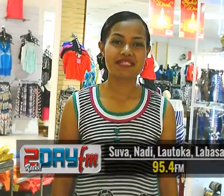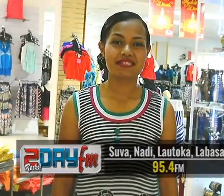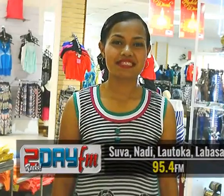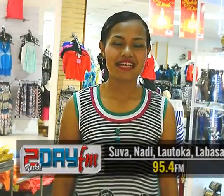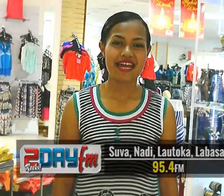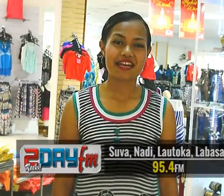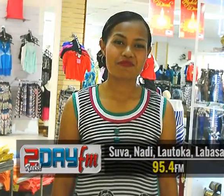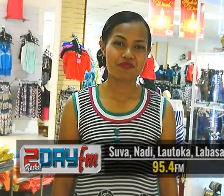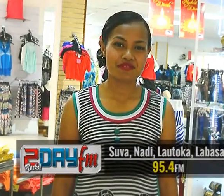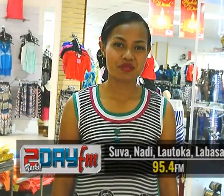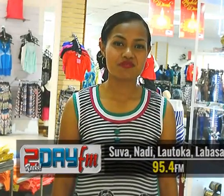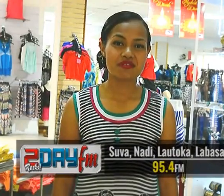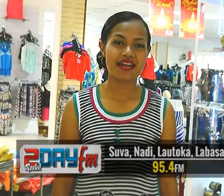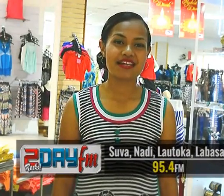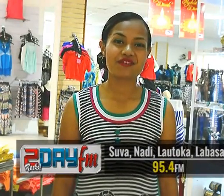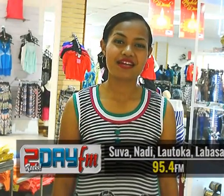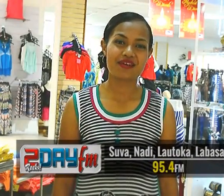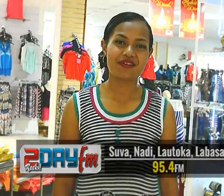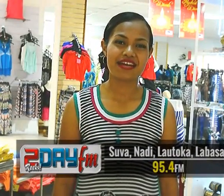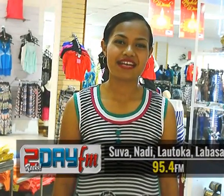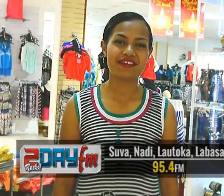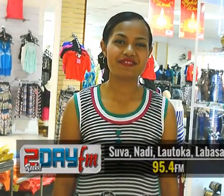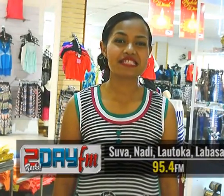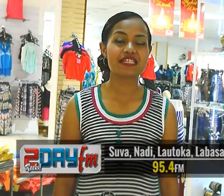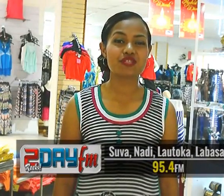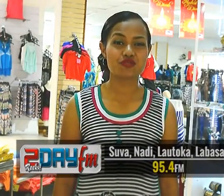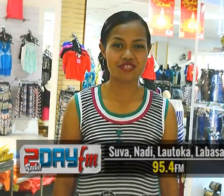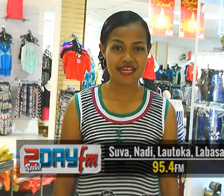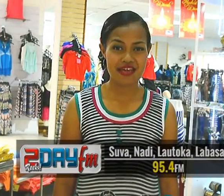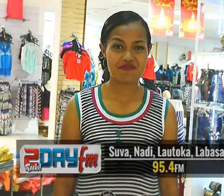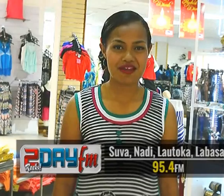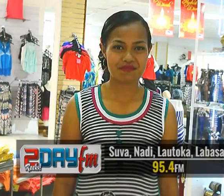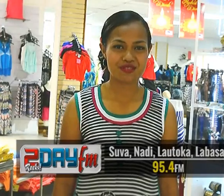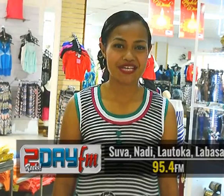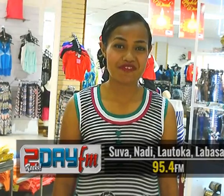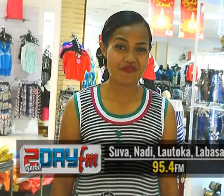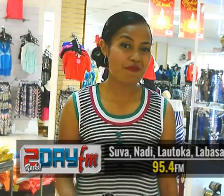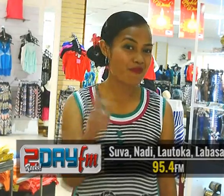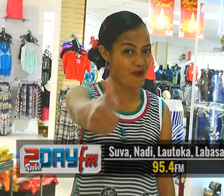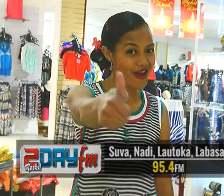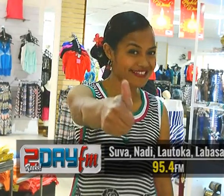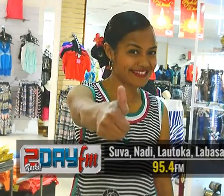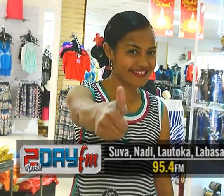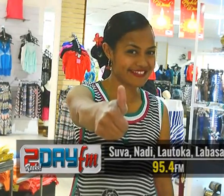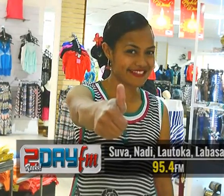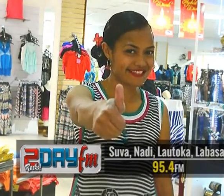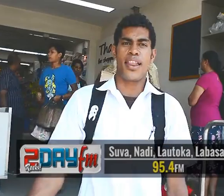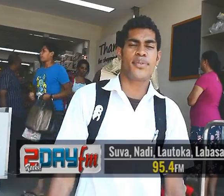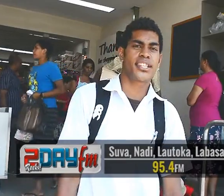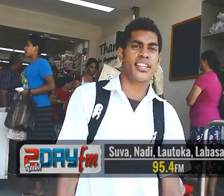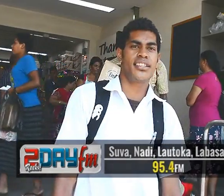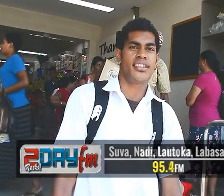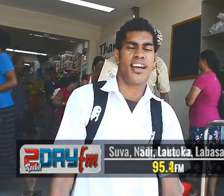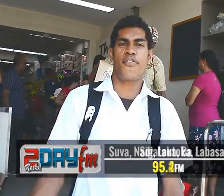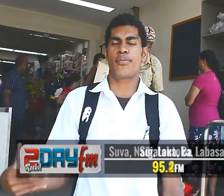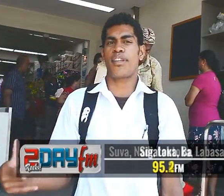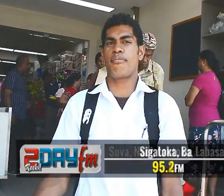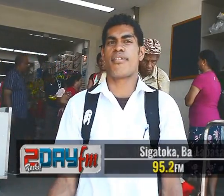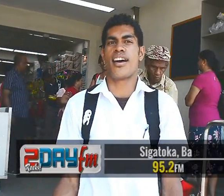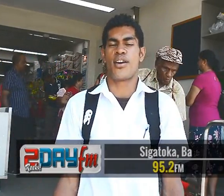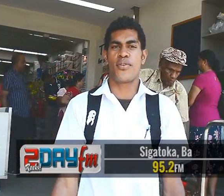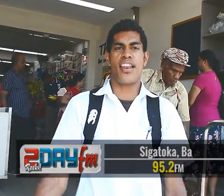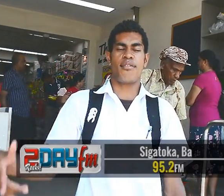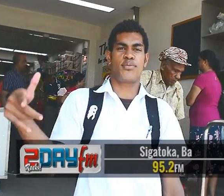Kulubinaka, my name is Litia and I'm from the beautiful island of Laos and I love listening to Today FM. Today FM rocks. My name is Casey, I'm